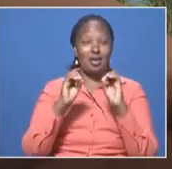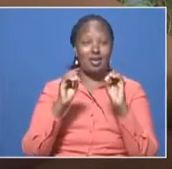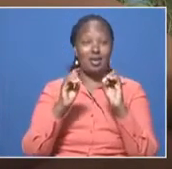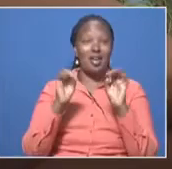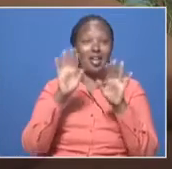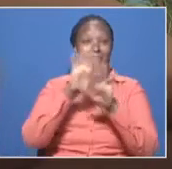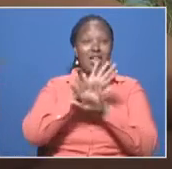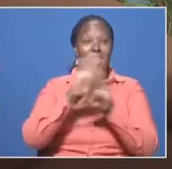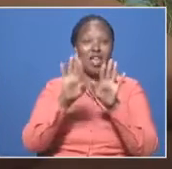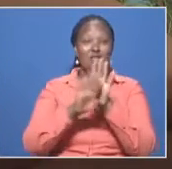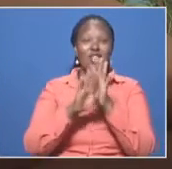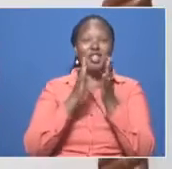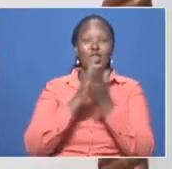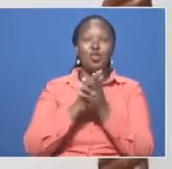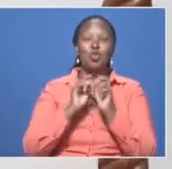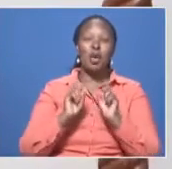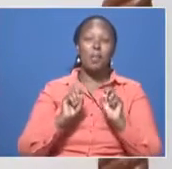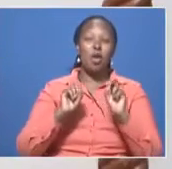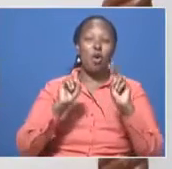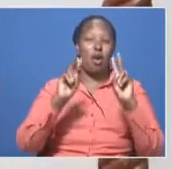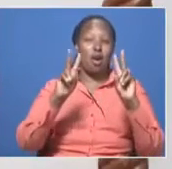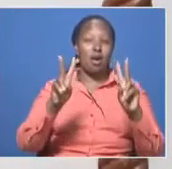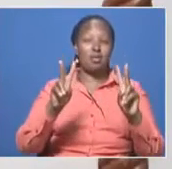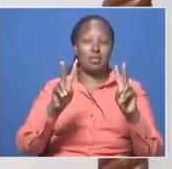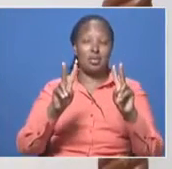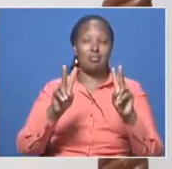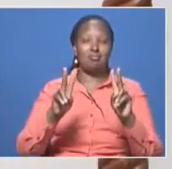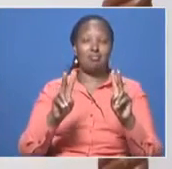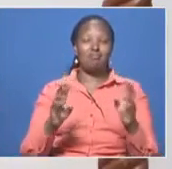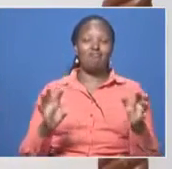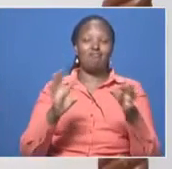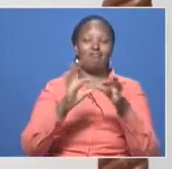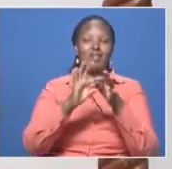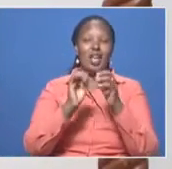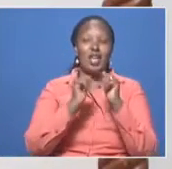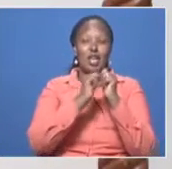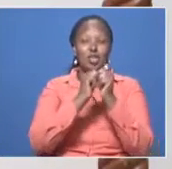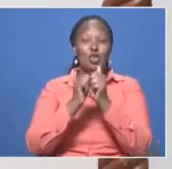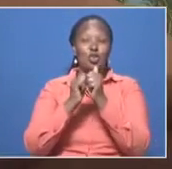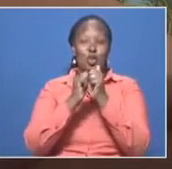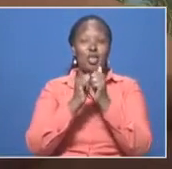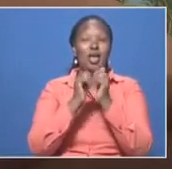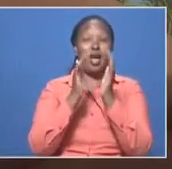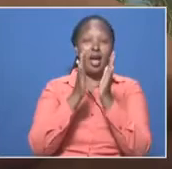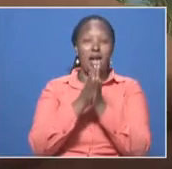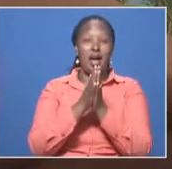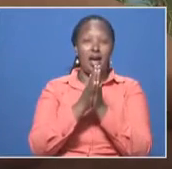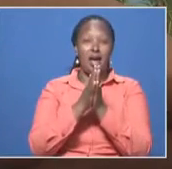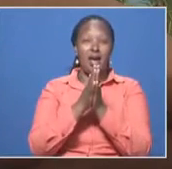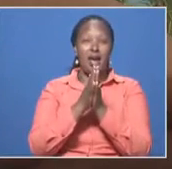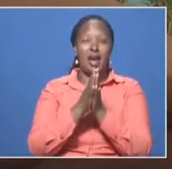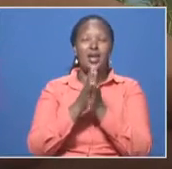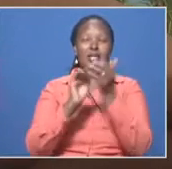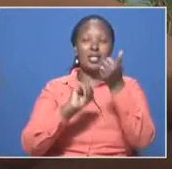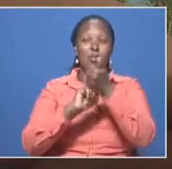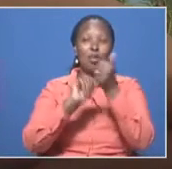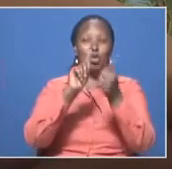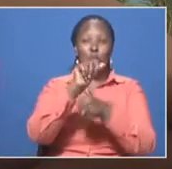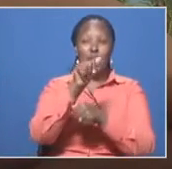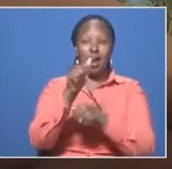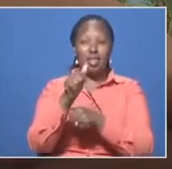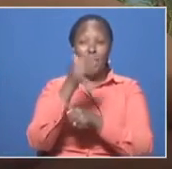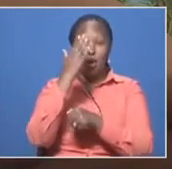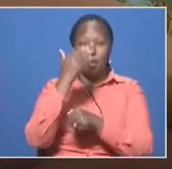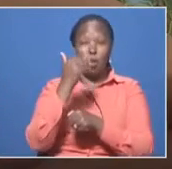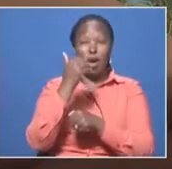Everything is going to be all right. Let us come together and let us try and hold each other's hands, because